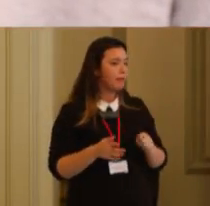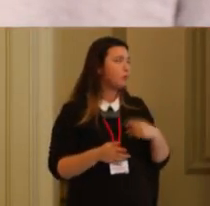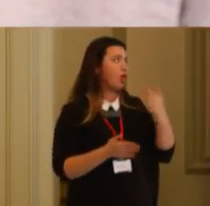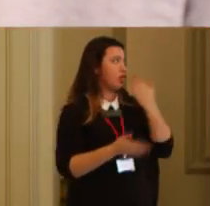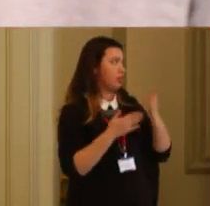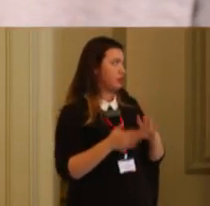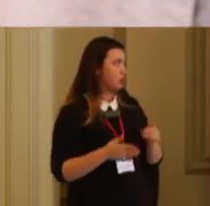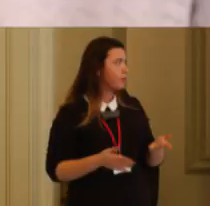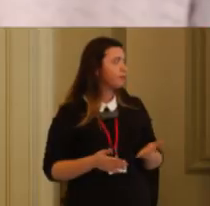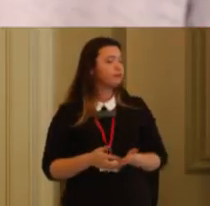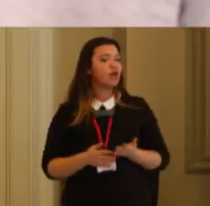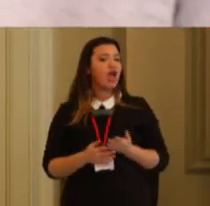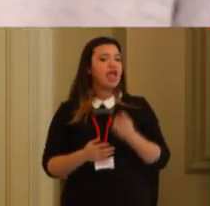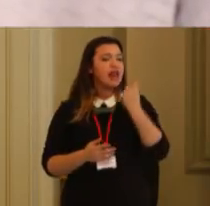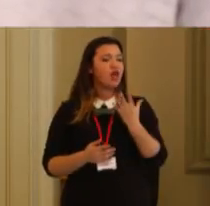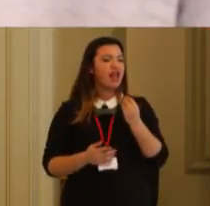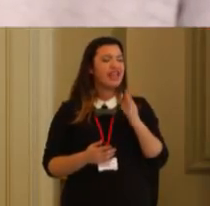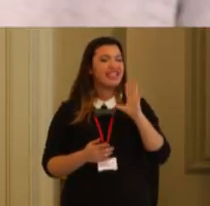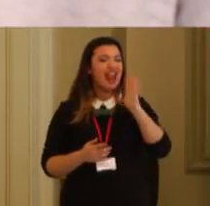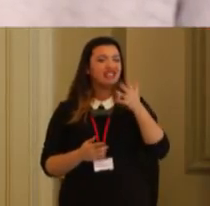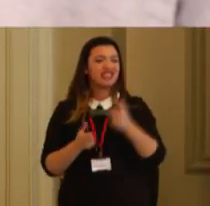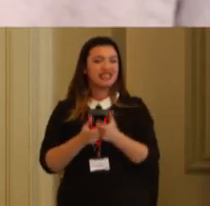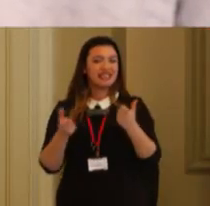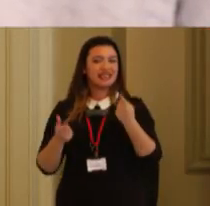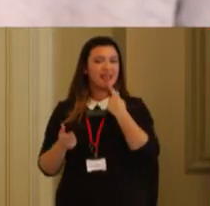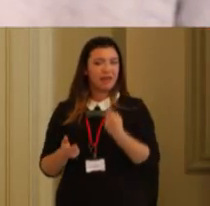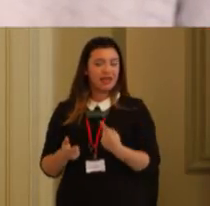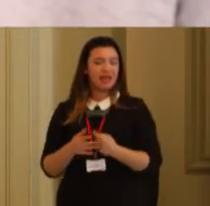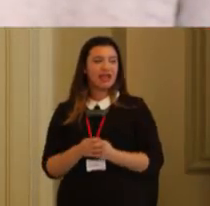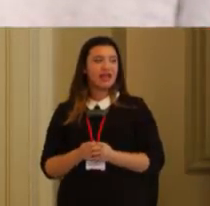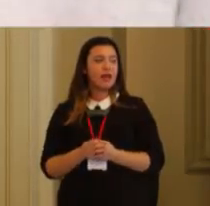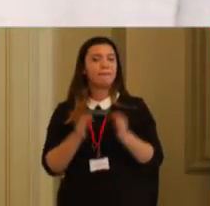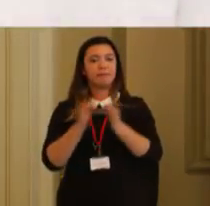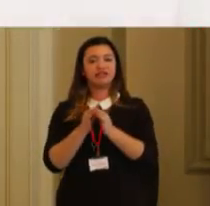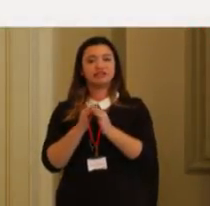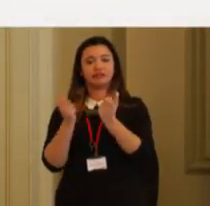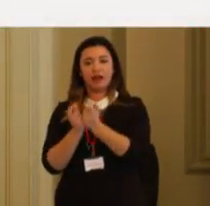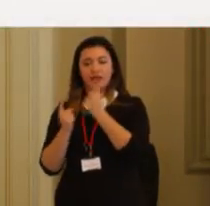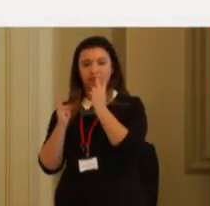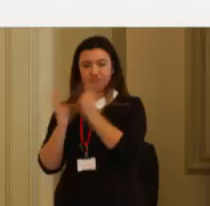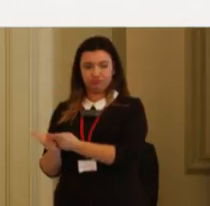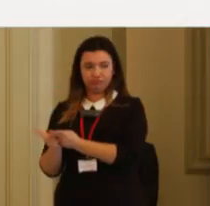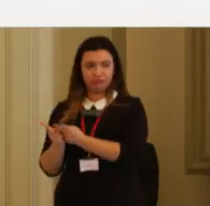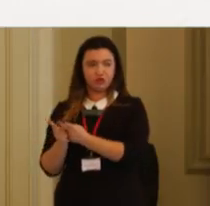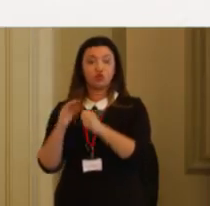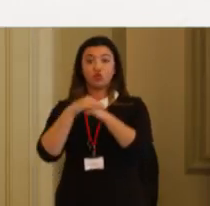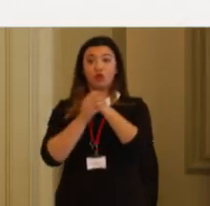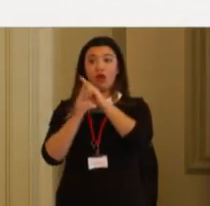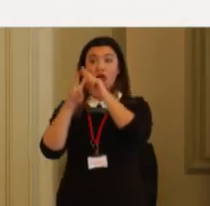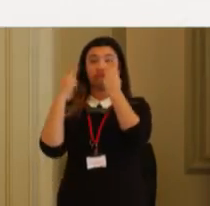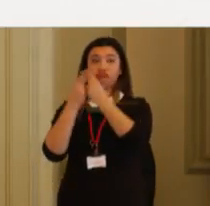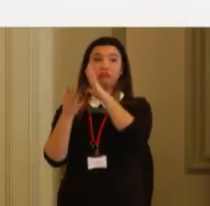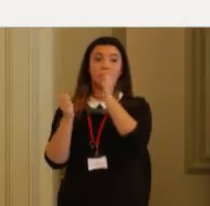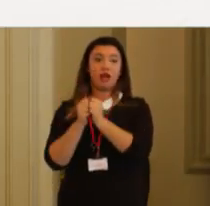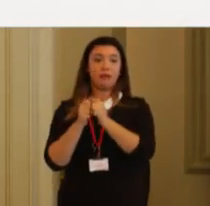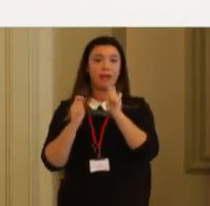our interpretation? What are the results? The Next Generation is by British Council. It's a global and